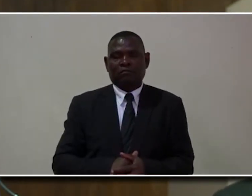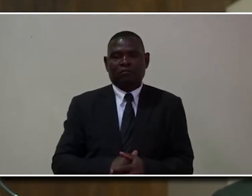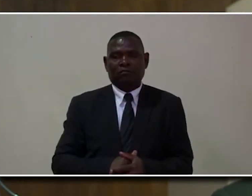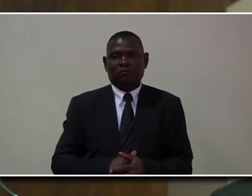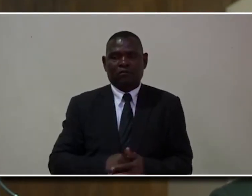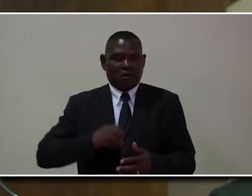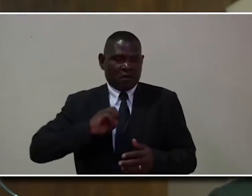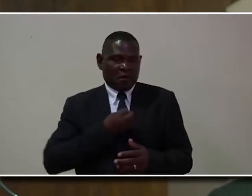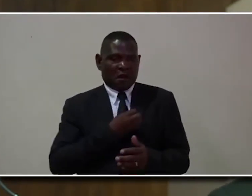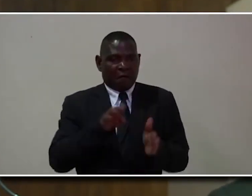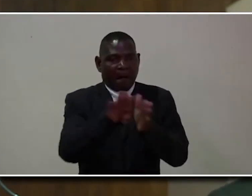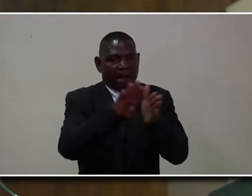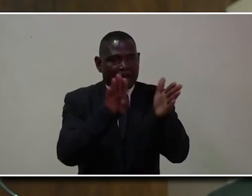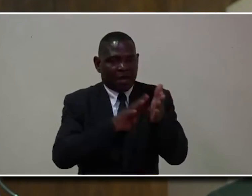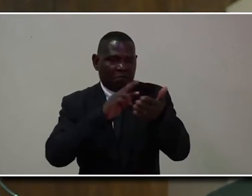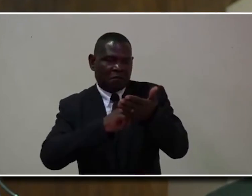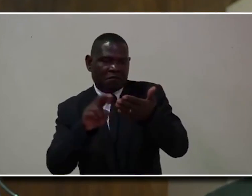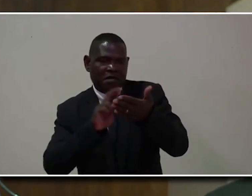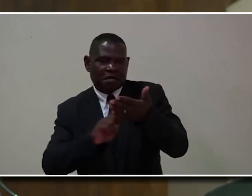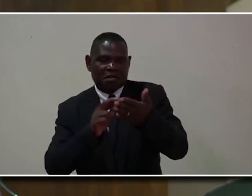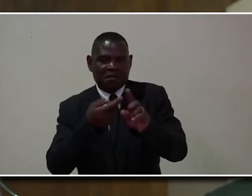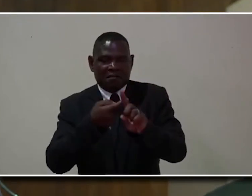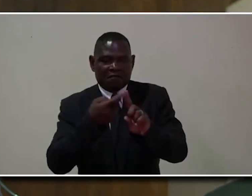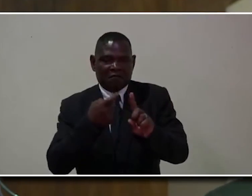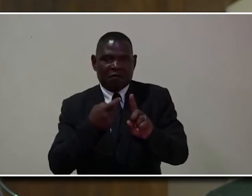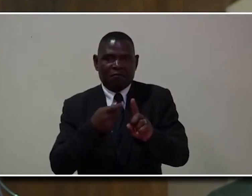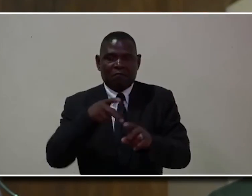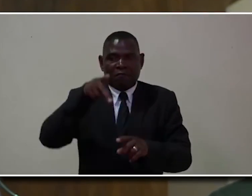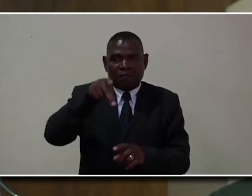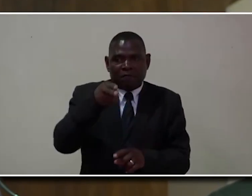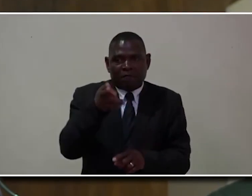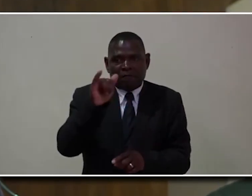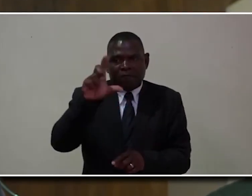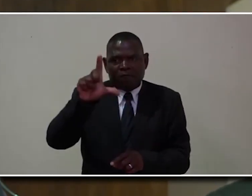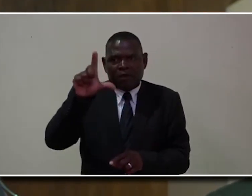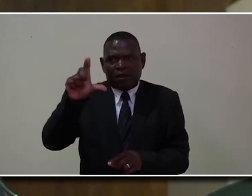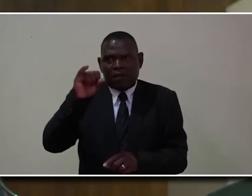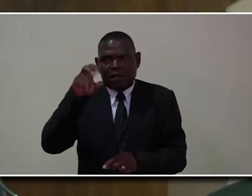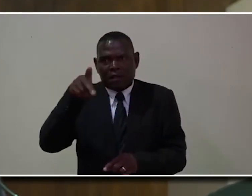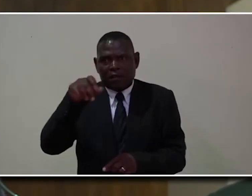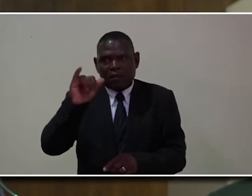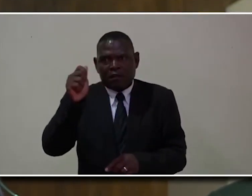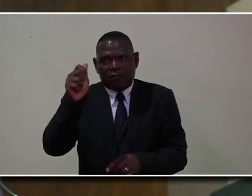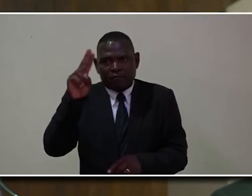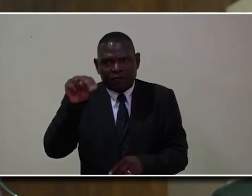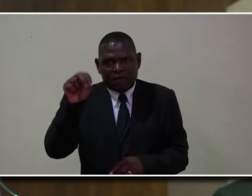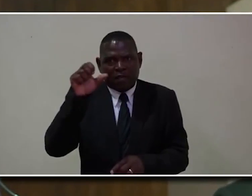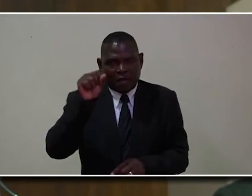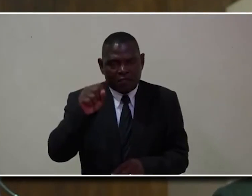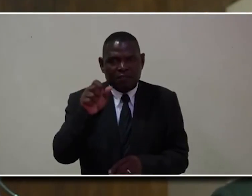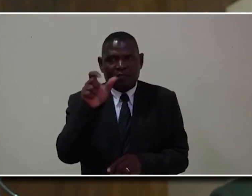this divine service will come out of the book of Philippians, chapter 4, verse 4.